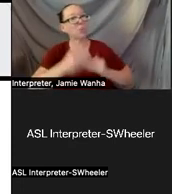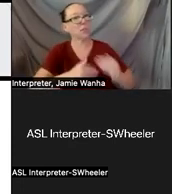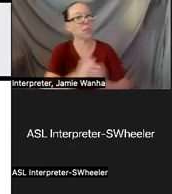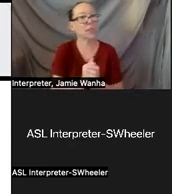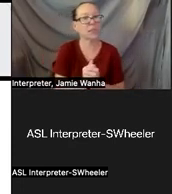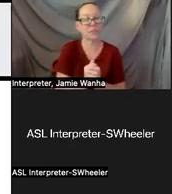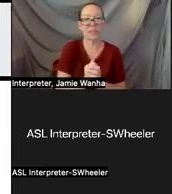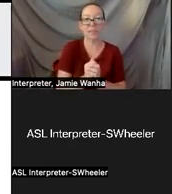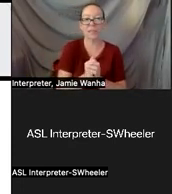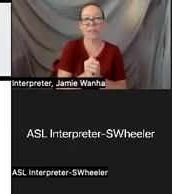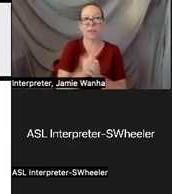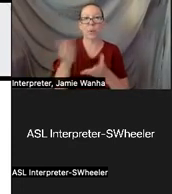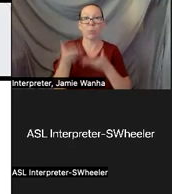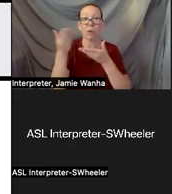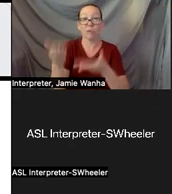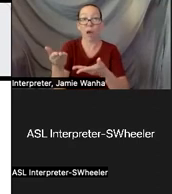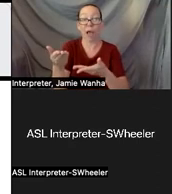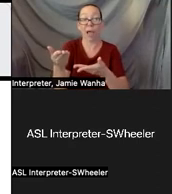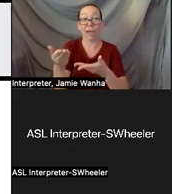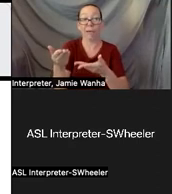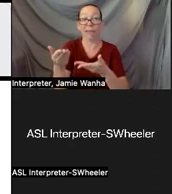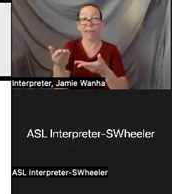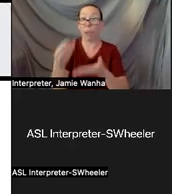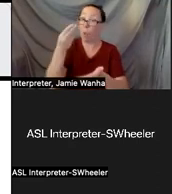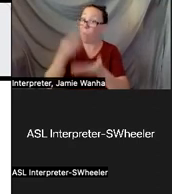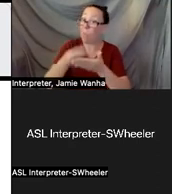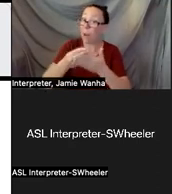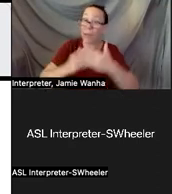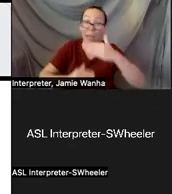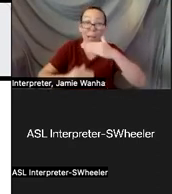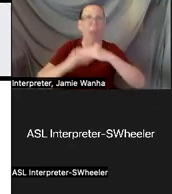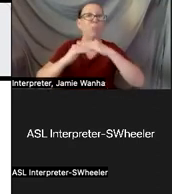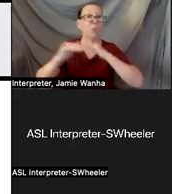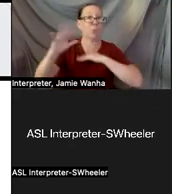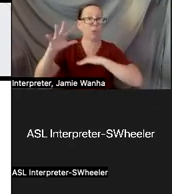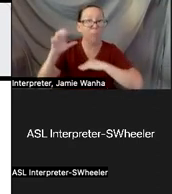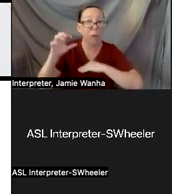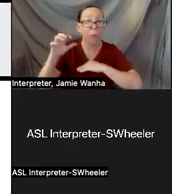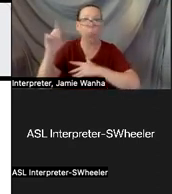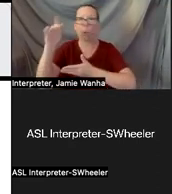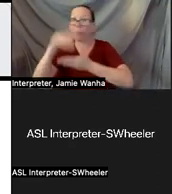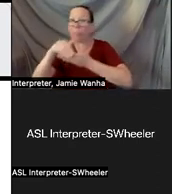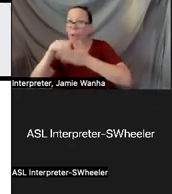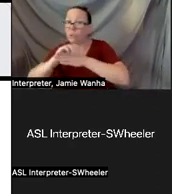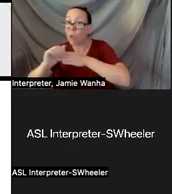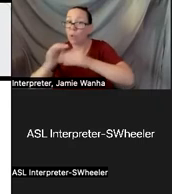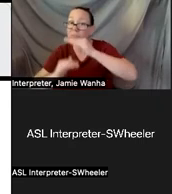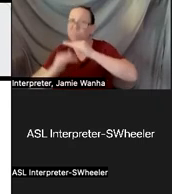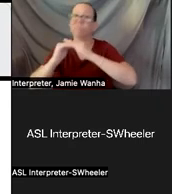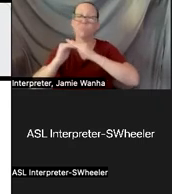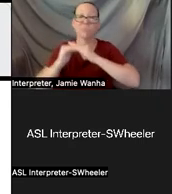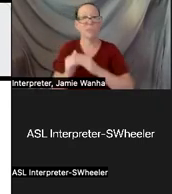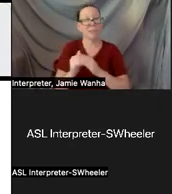We do provide packages worth up to $500 to $1,000 each, focused on earthquake mitigation and